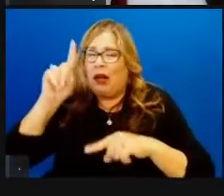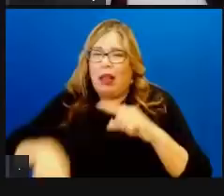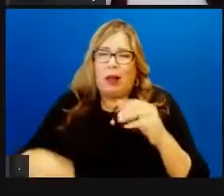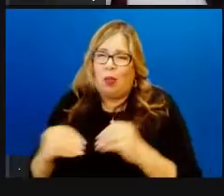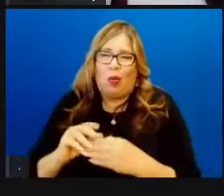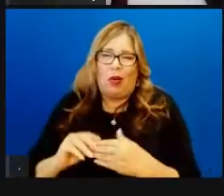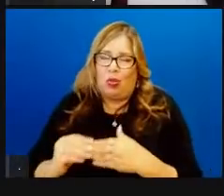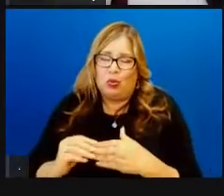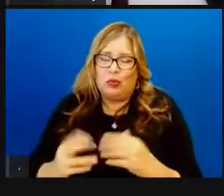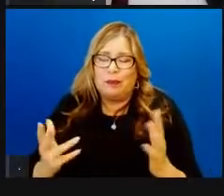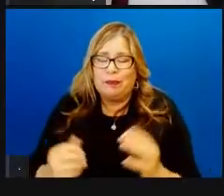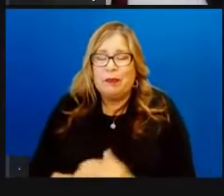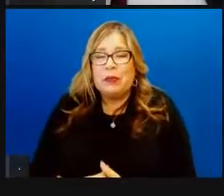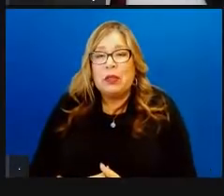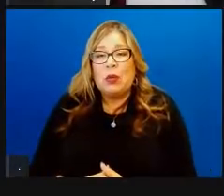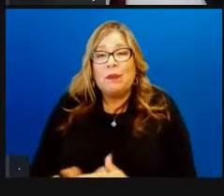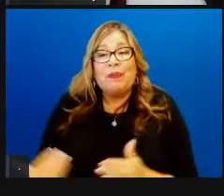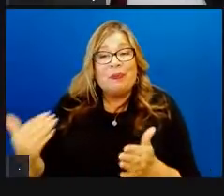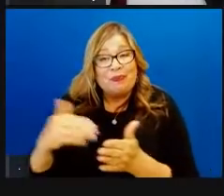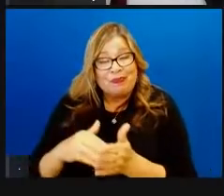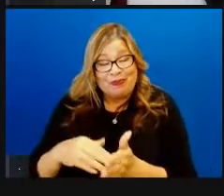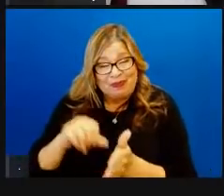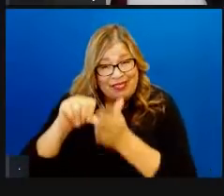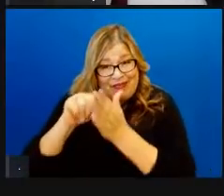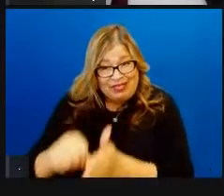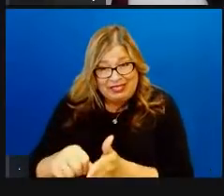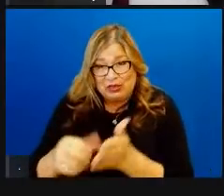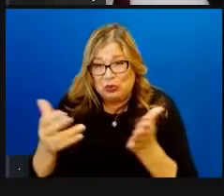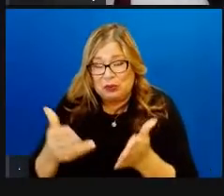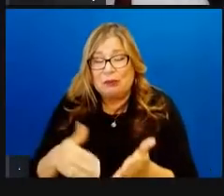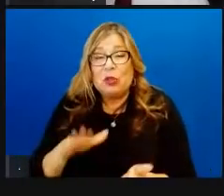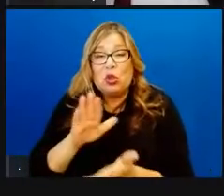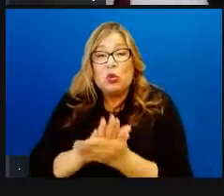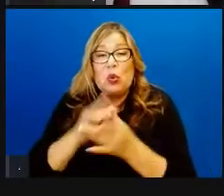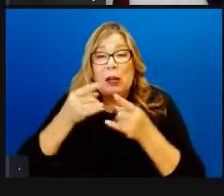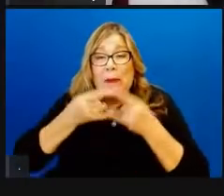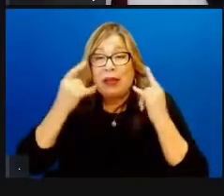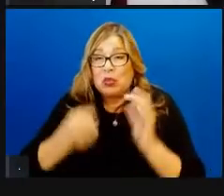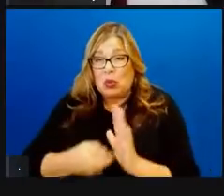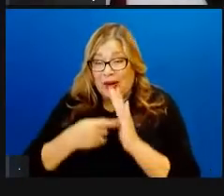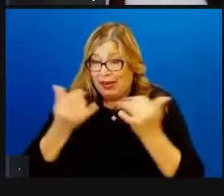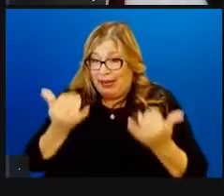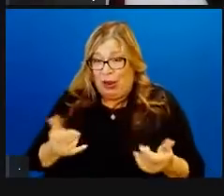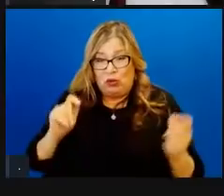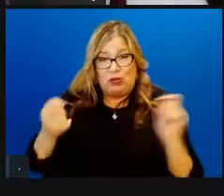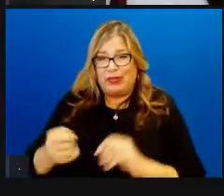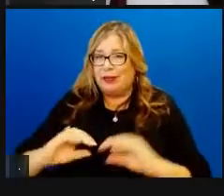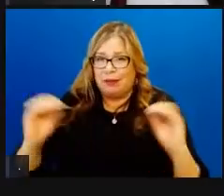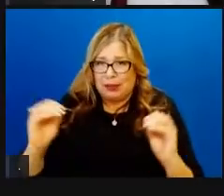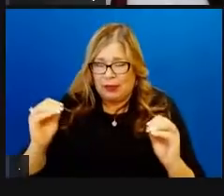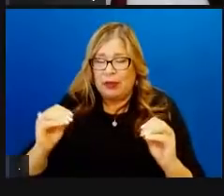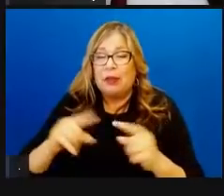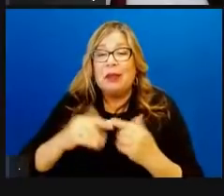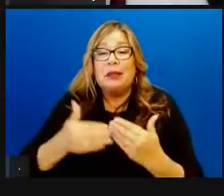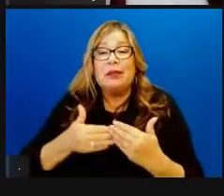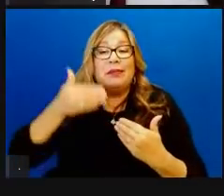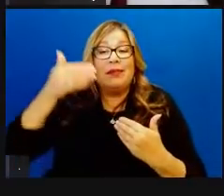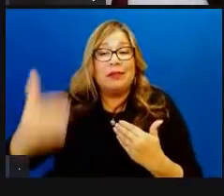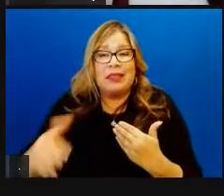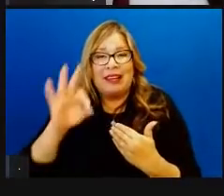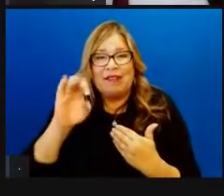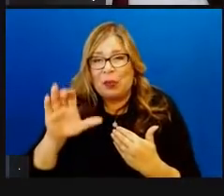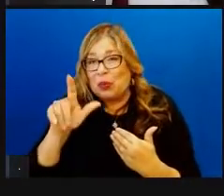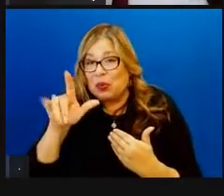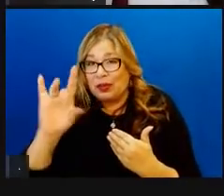again, to emphasize that no change to school masking requirements now, and then on February 28th, coming